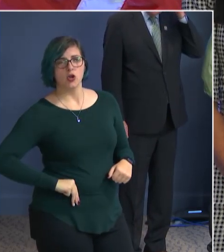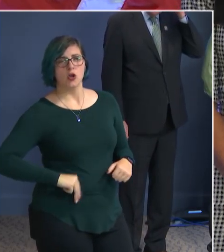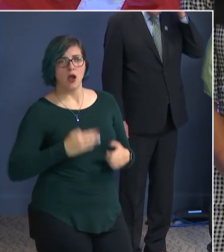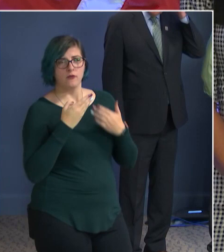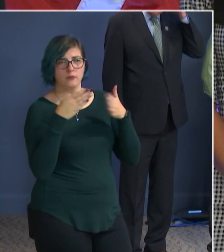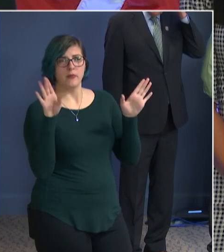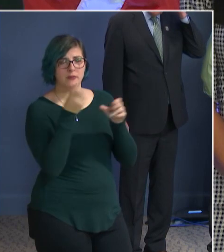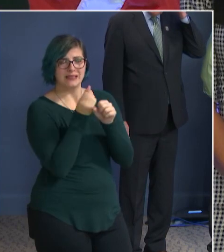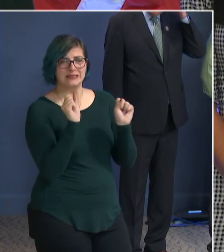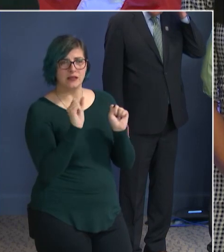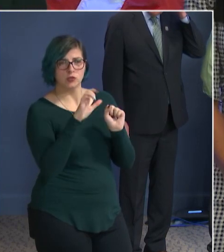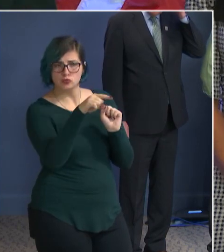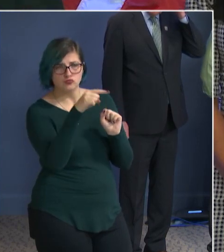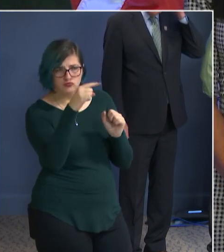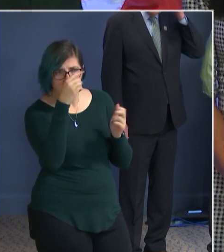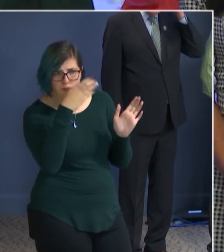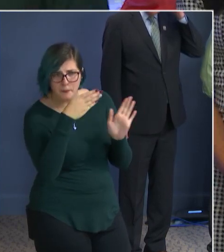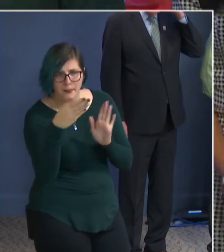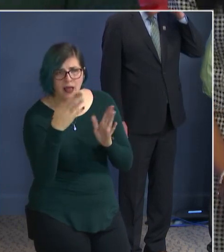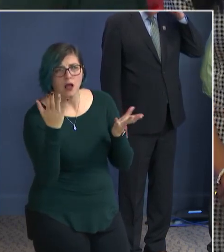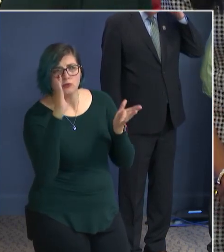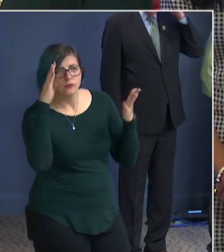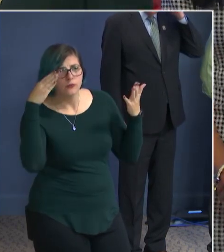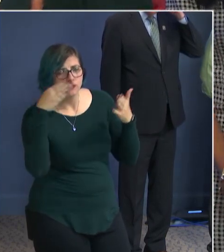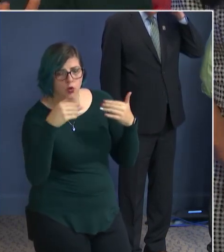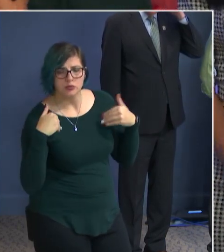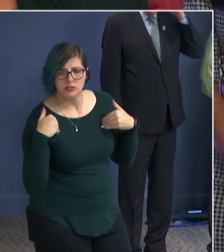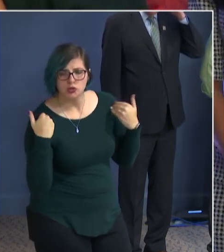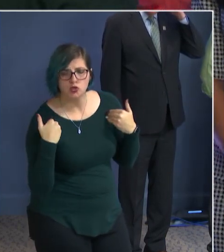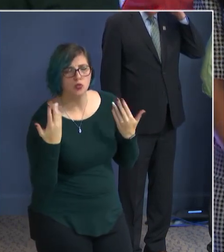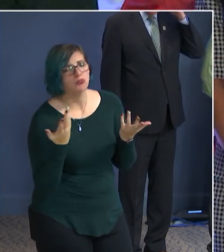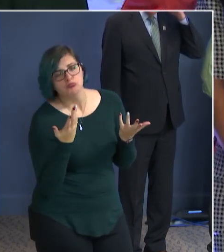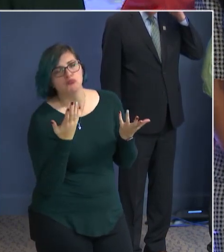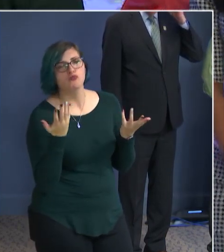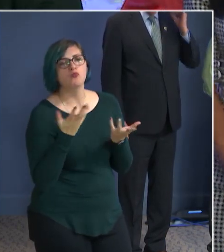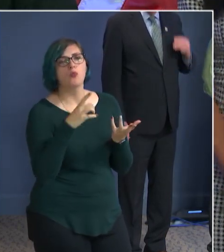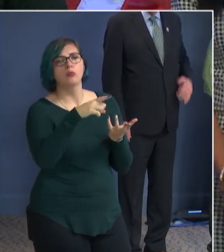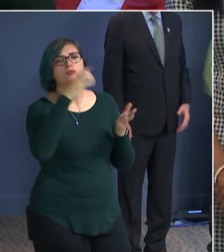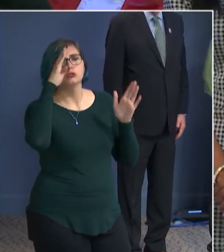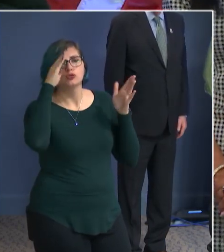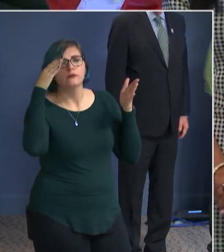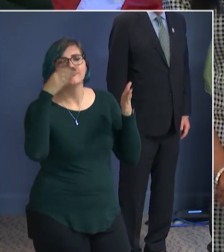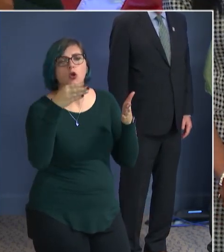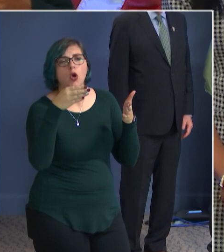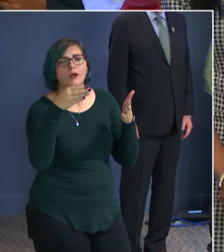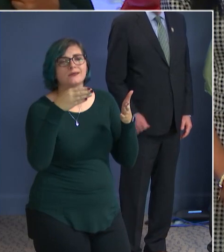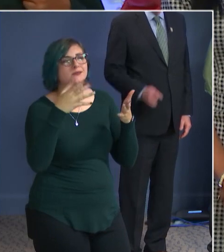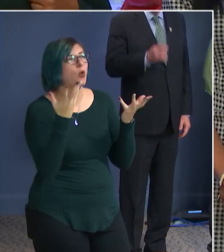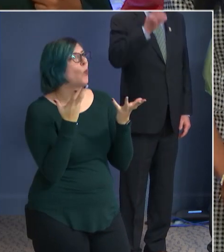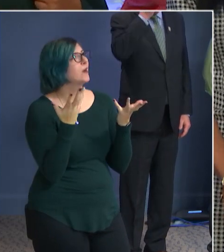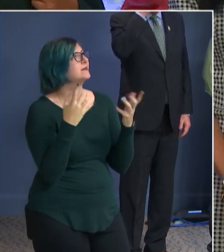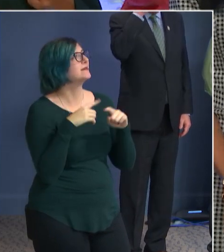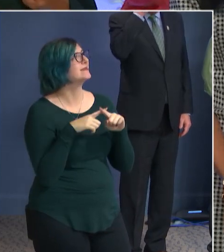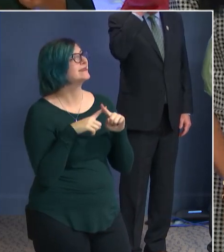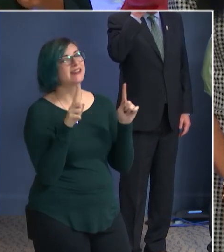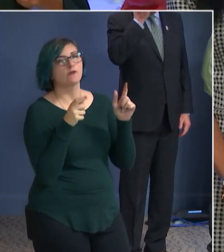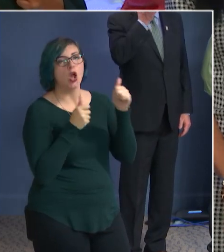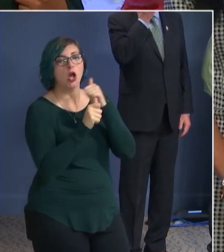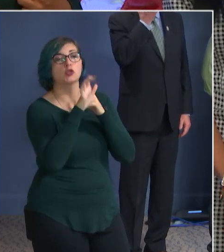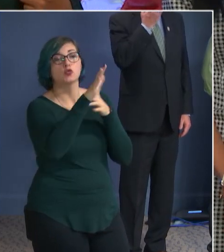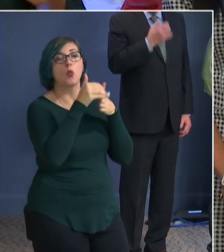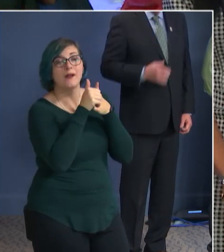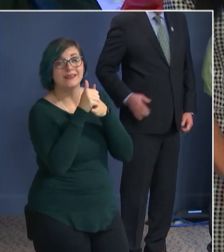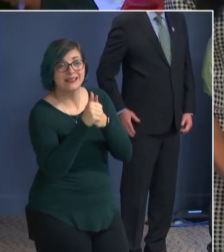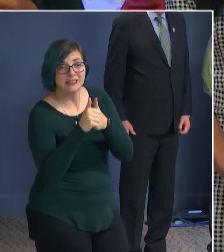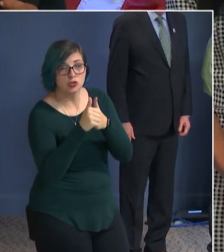she plans? You said her focus would be really on youth. What will be your focus? What will be different under your leadership